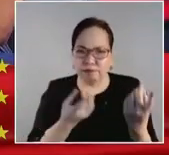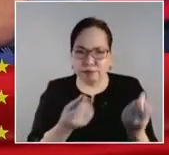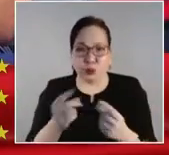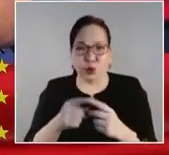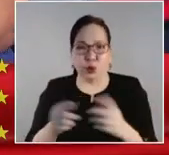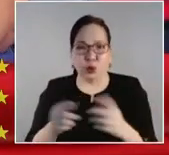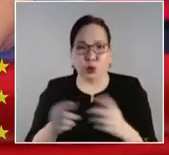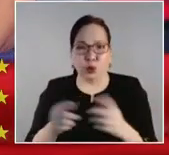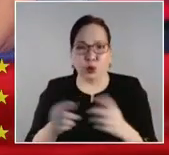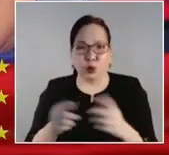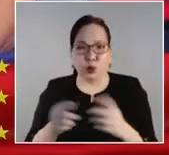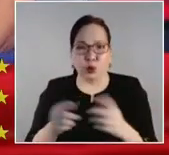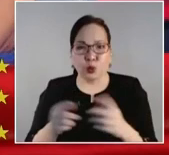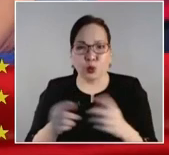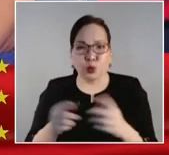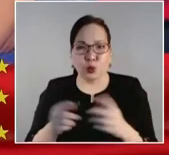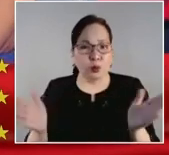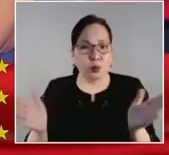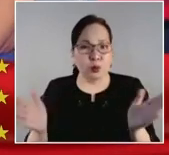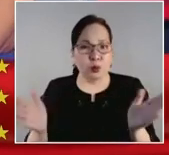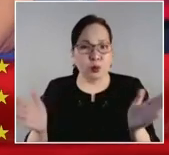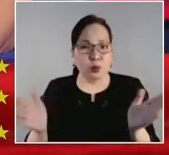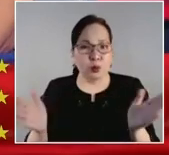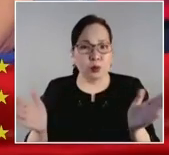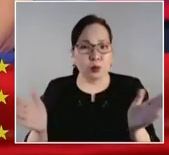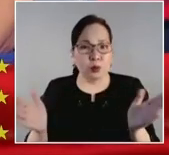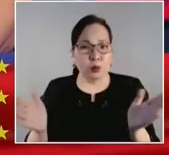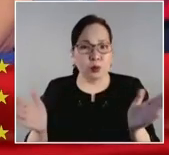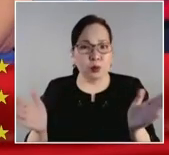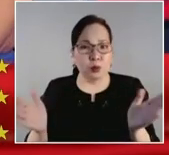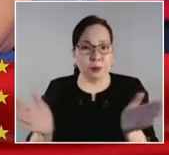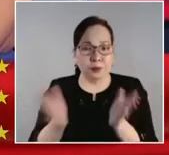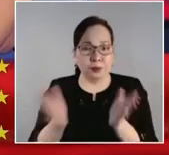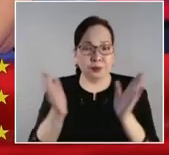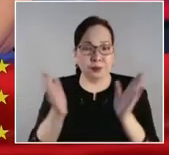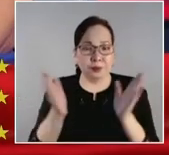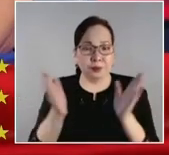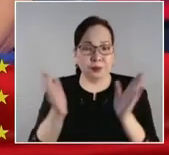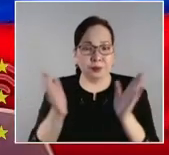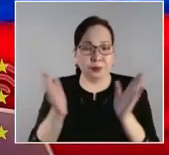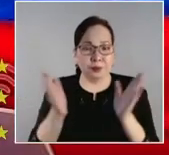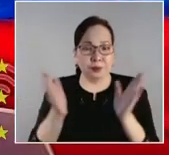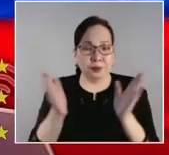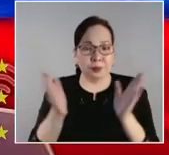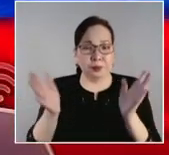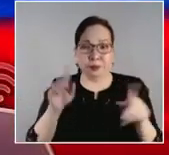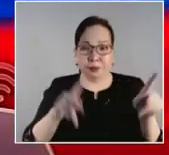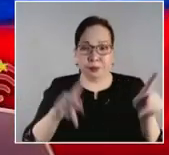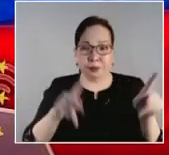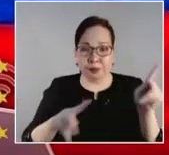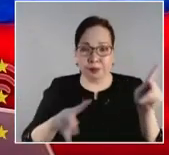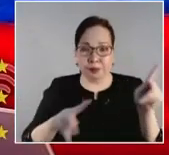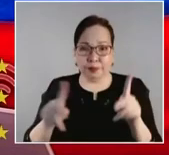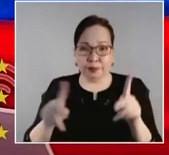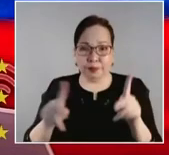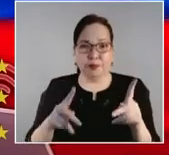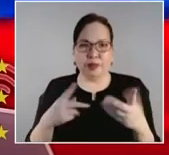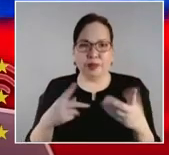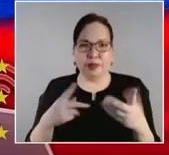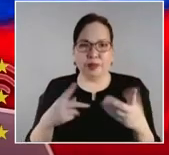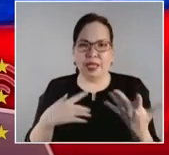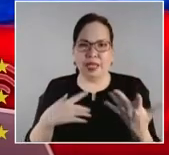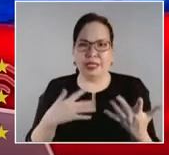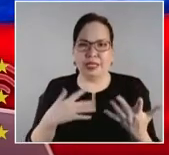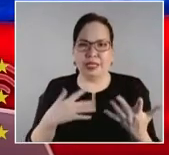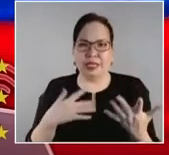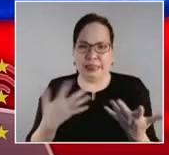get boosted? I'm a veteran disaster planning and management advocate for the longest